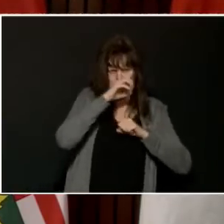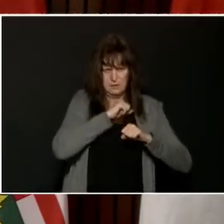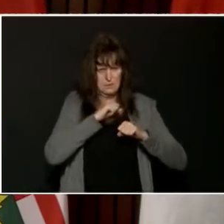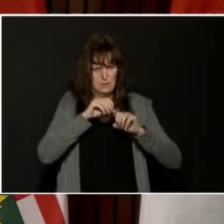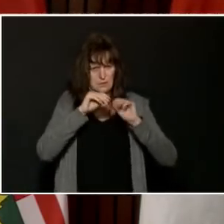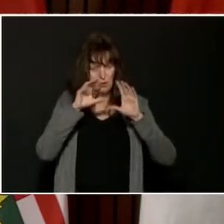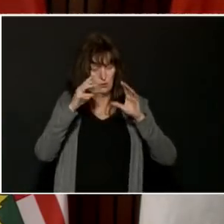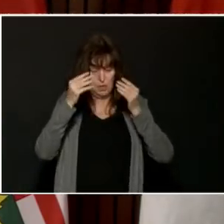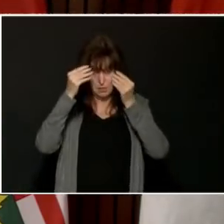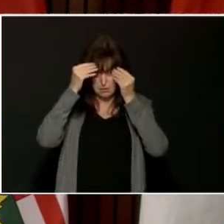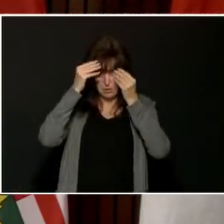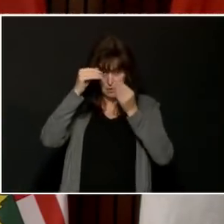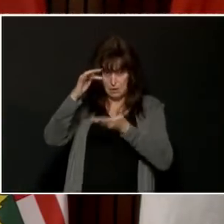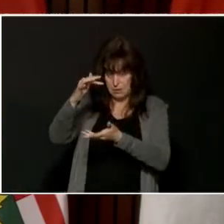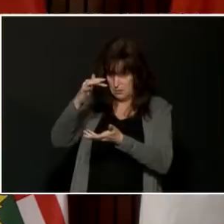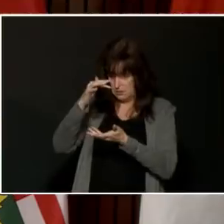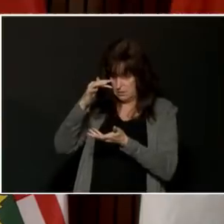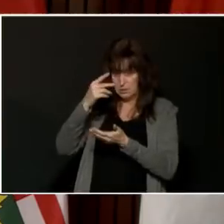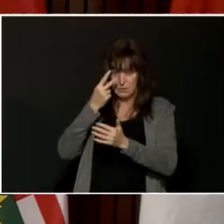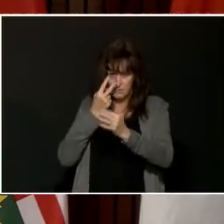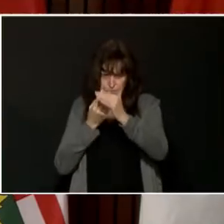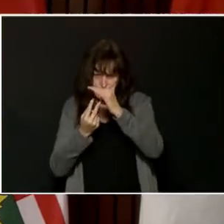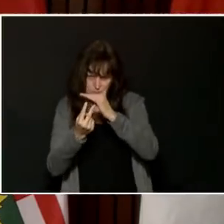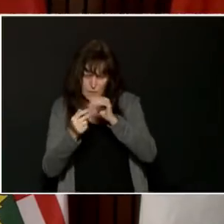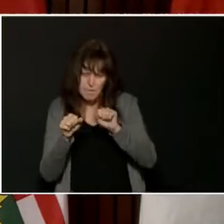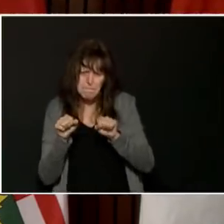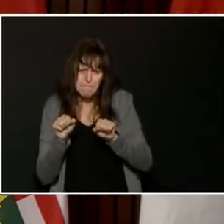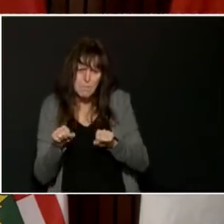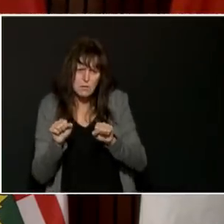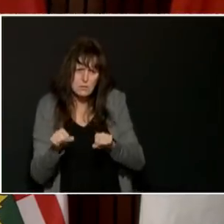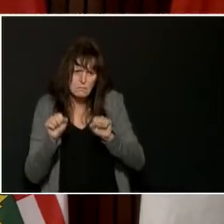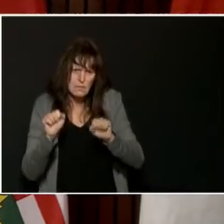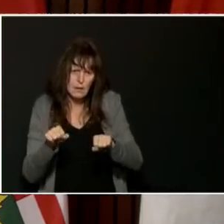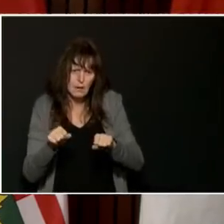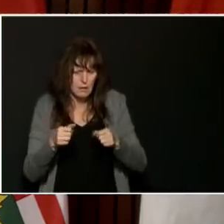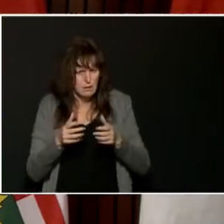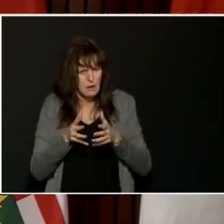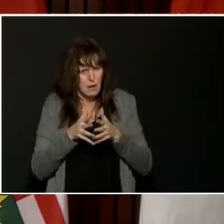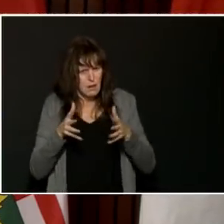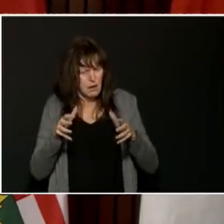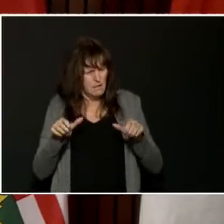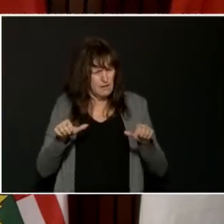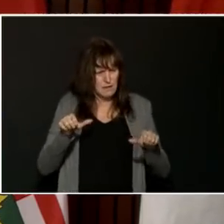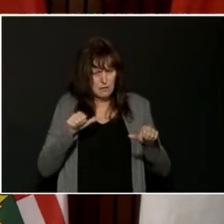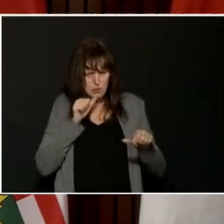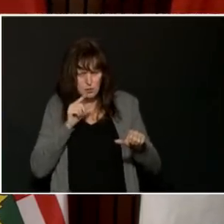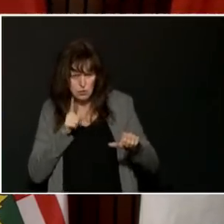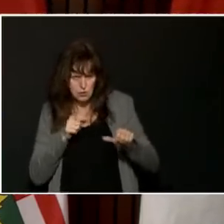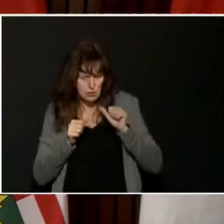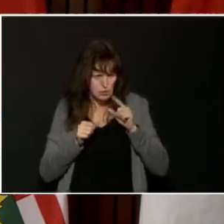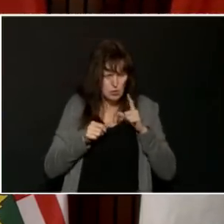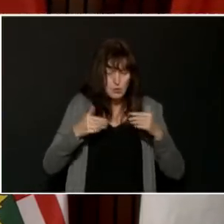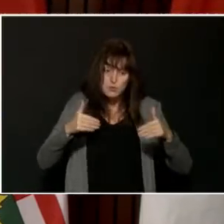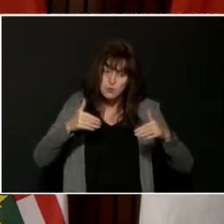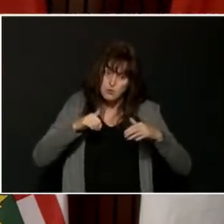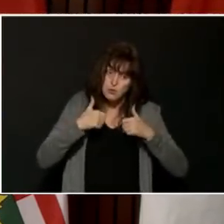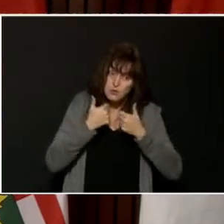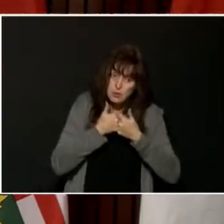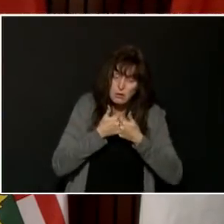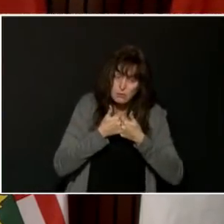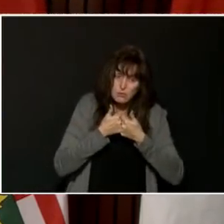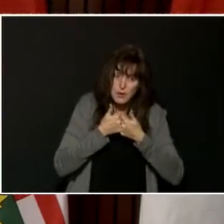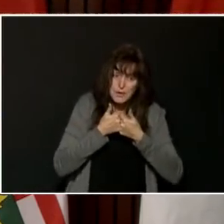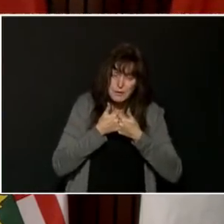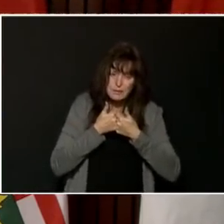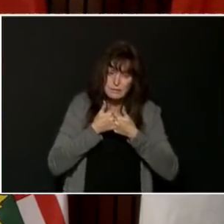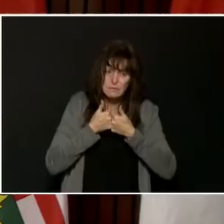assumptions. There is a lot of uncertainty. The challenge is, though, that we didn't want to wait another week